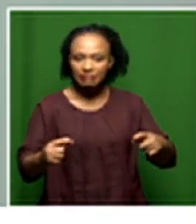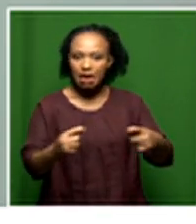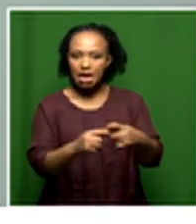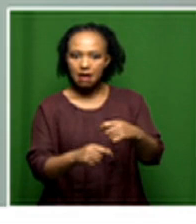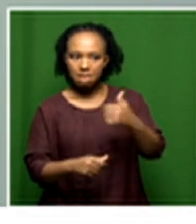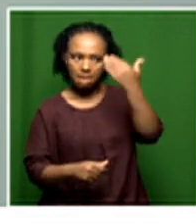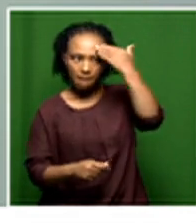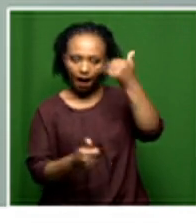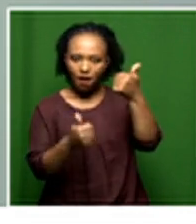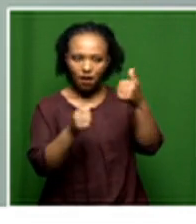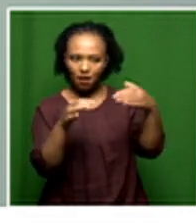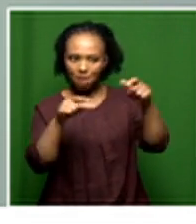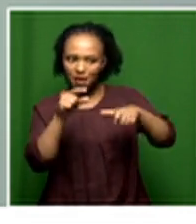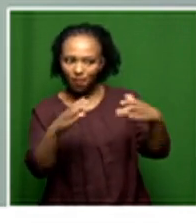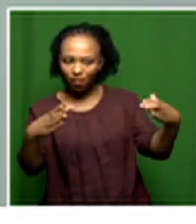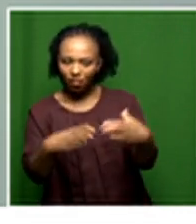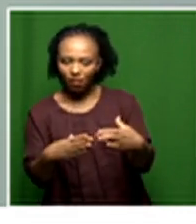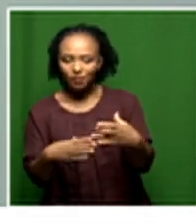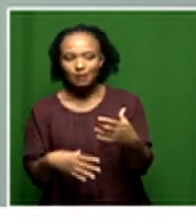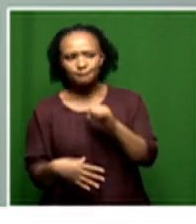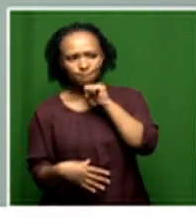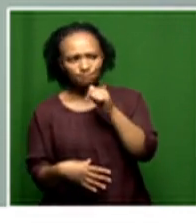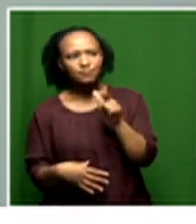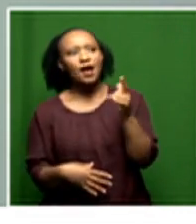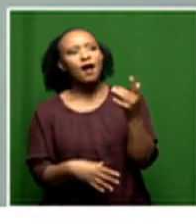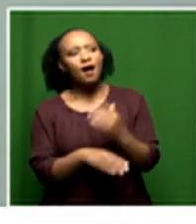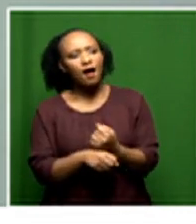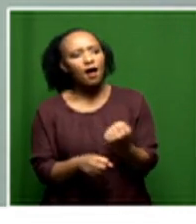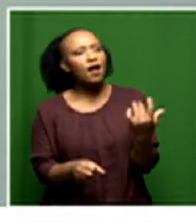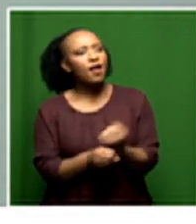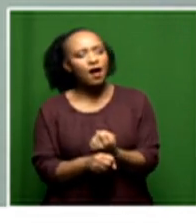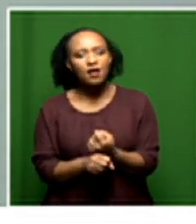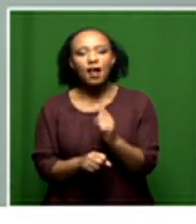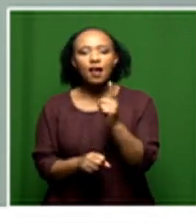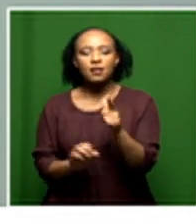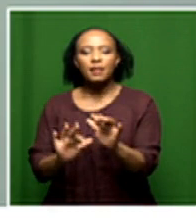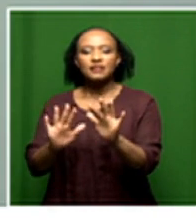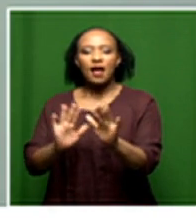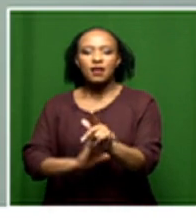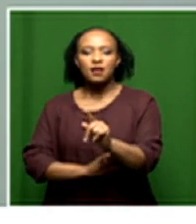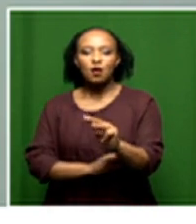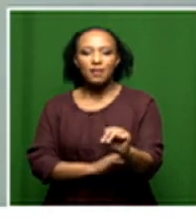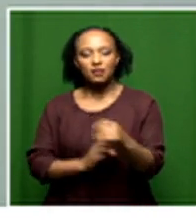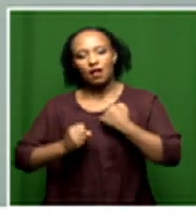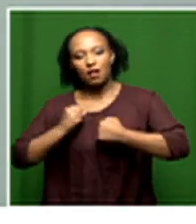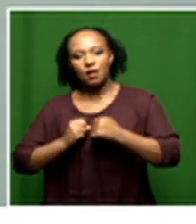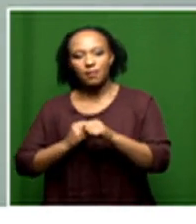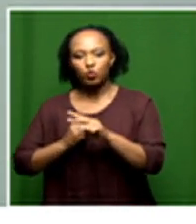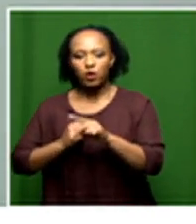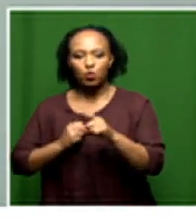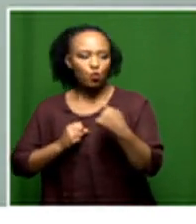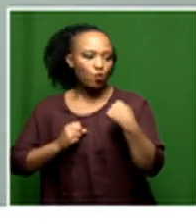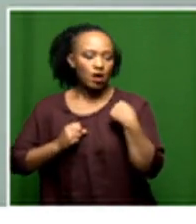runners, I guess one thing led to another, and I started entering 10-kilometer races. Did my first 21